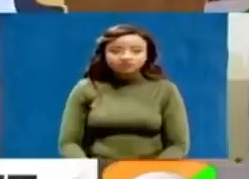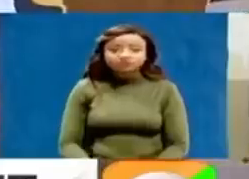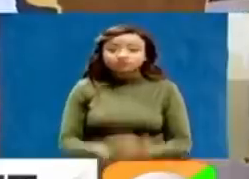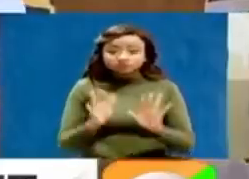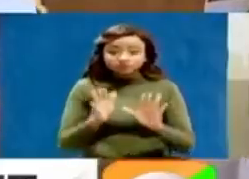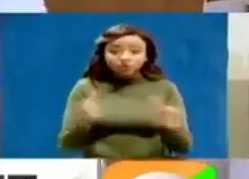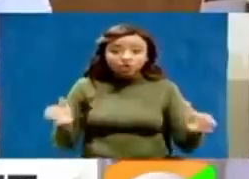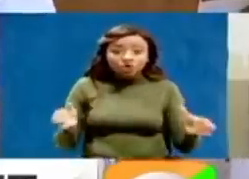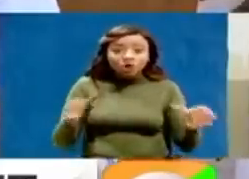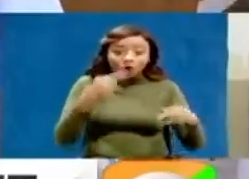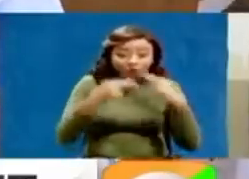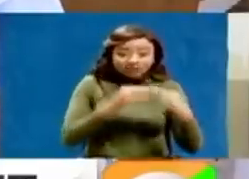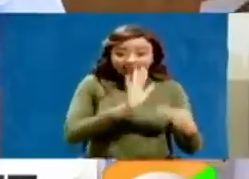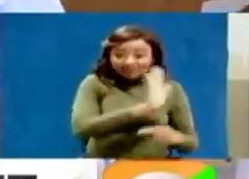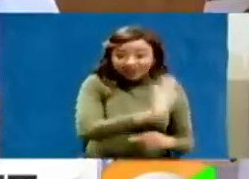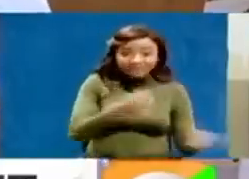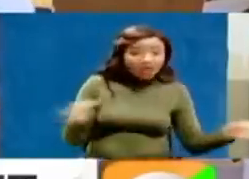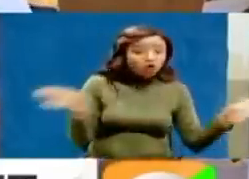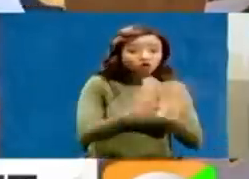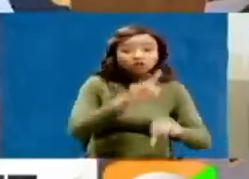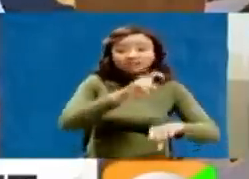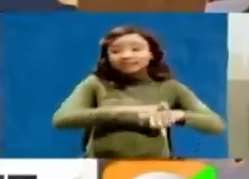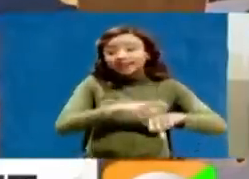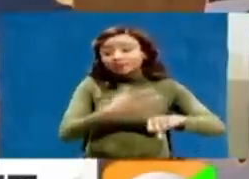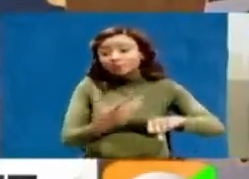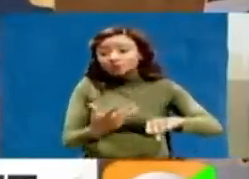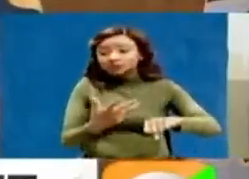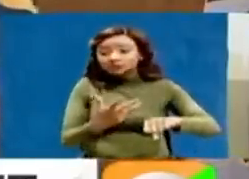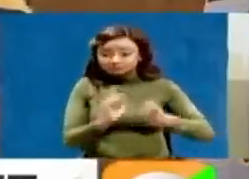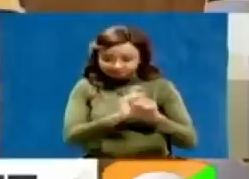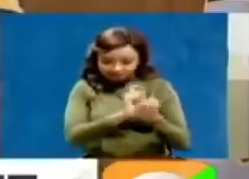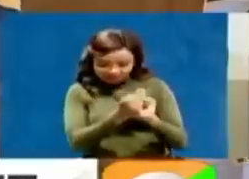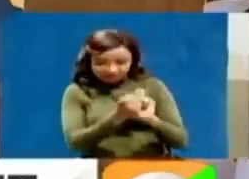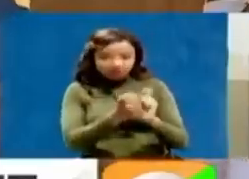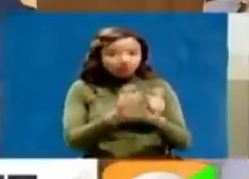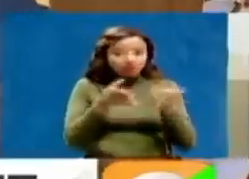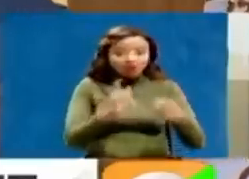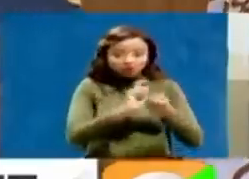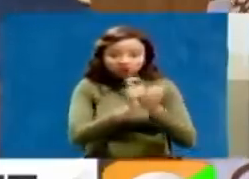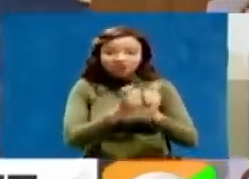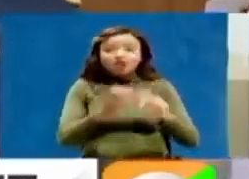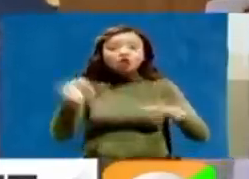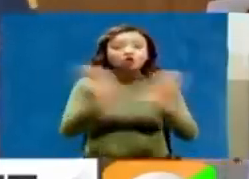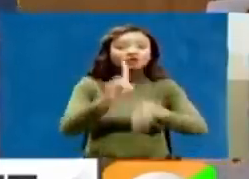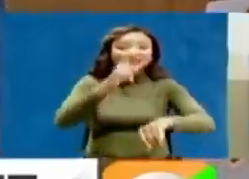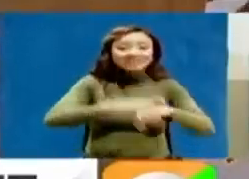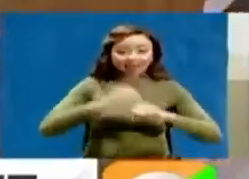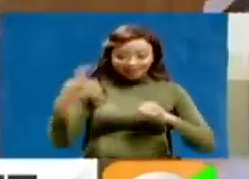That the closing time for restaurants and eateries has been amended from 8